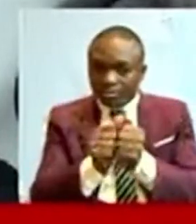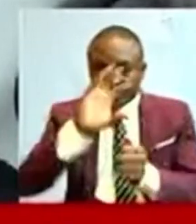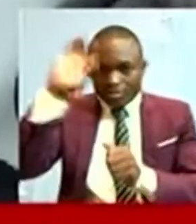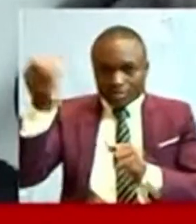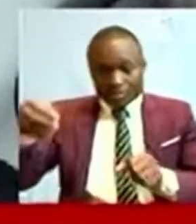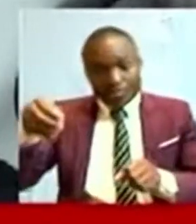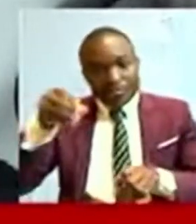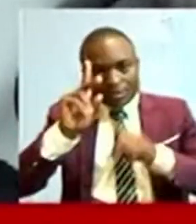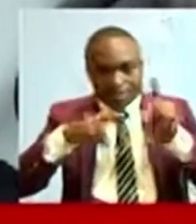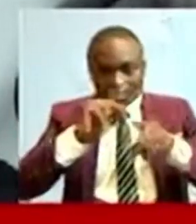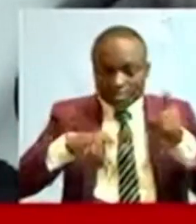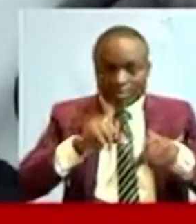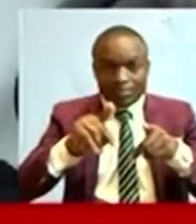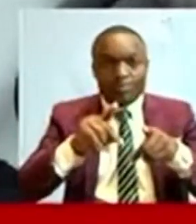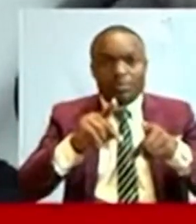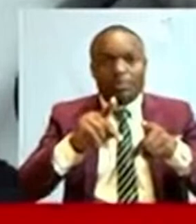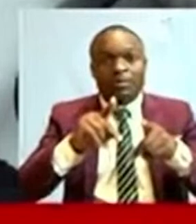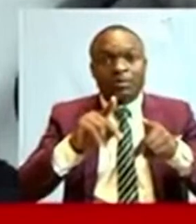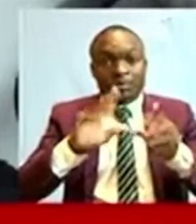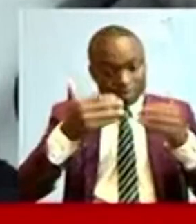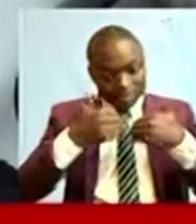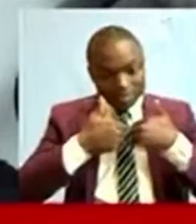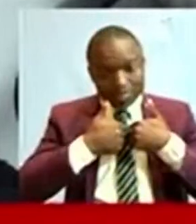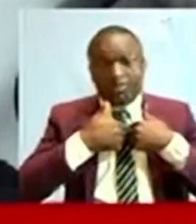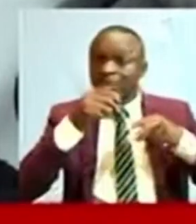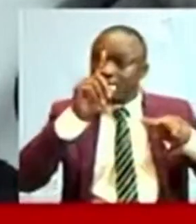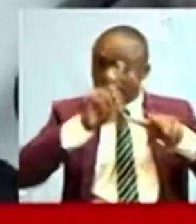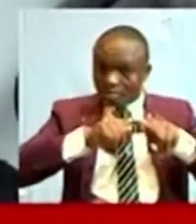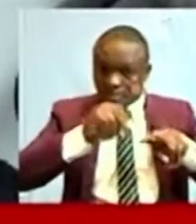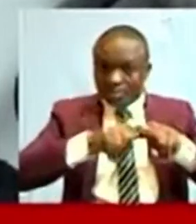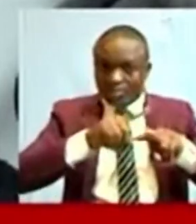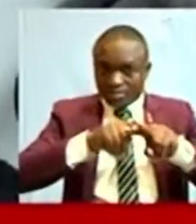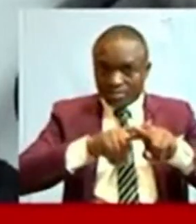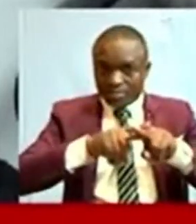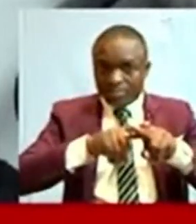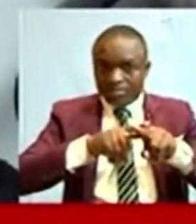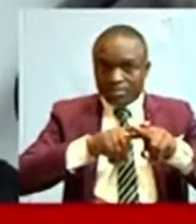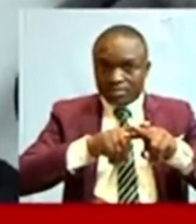with HIV who are virally suppressed.